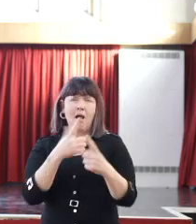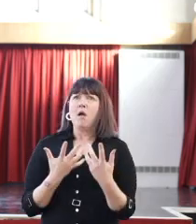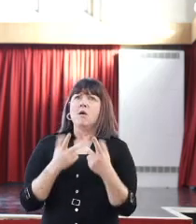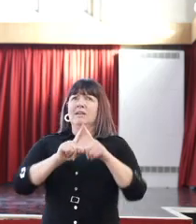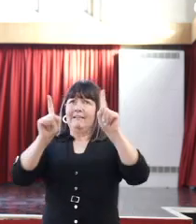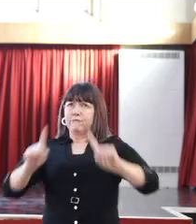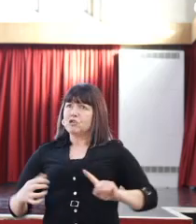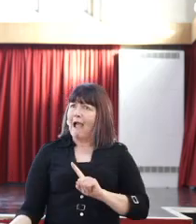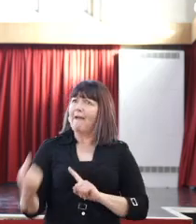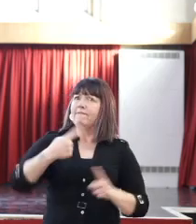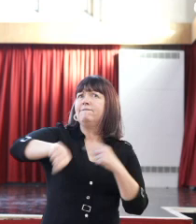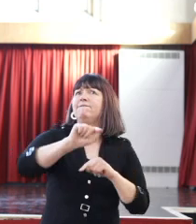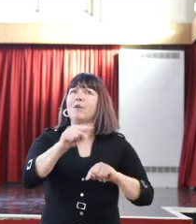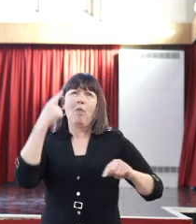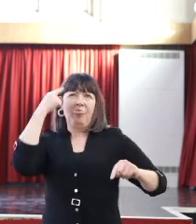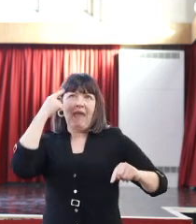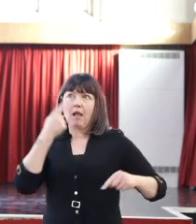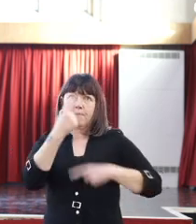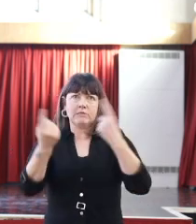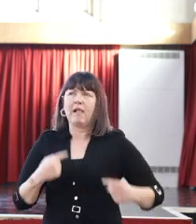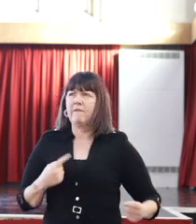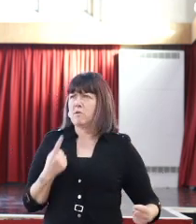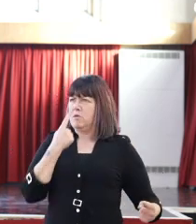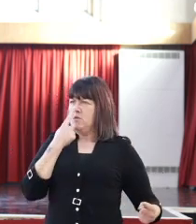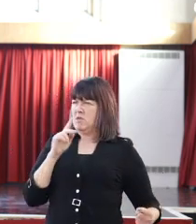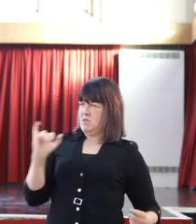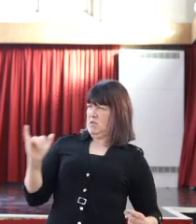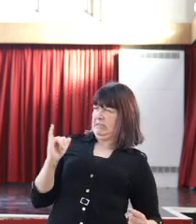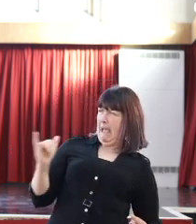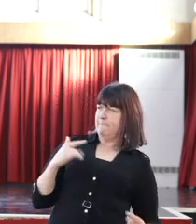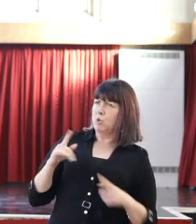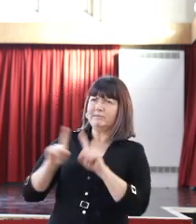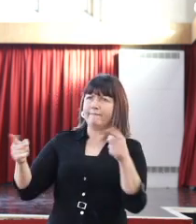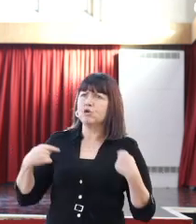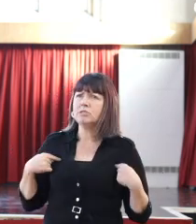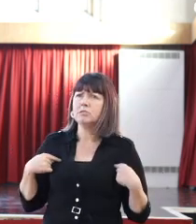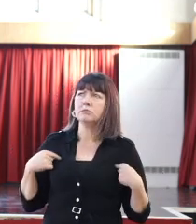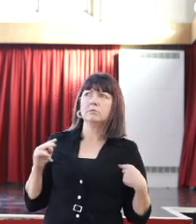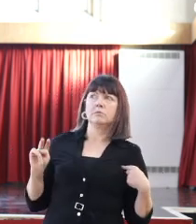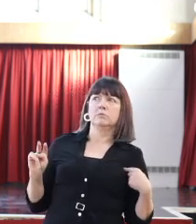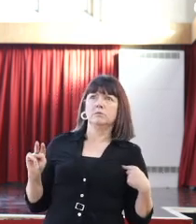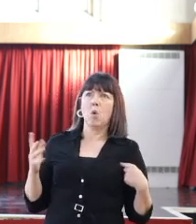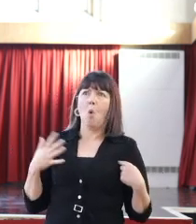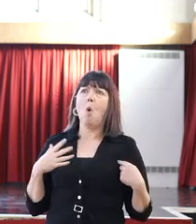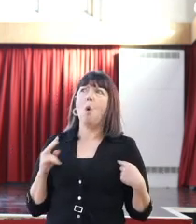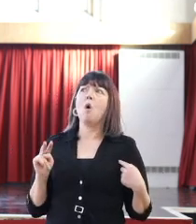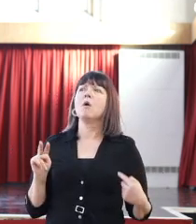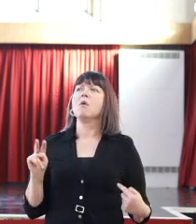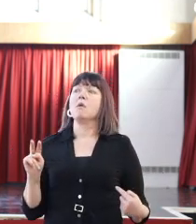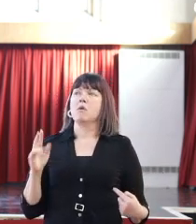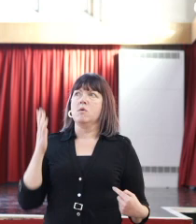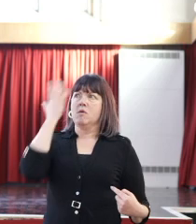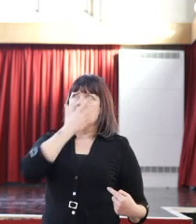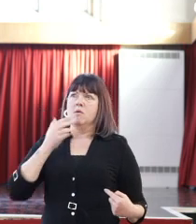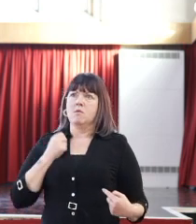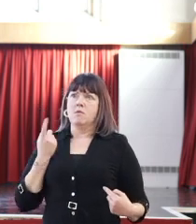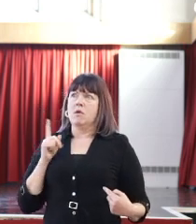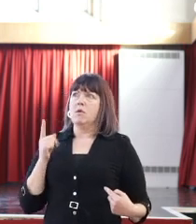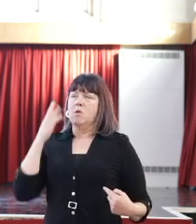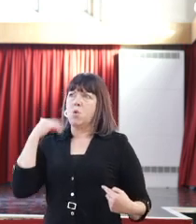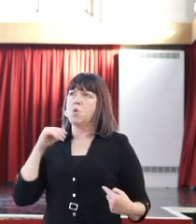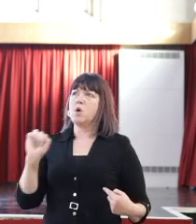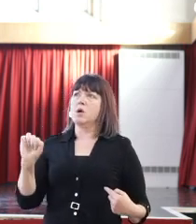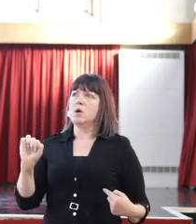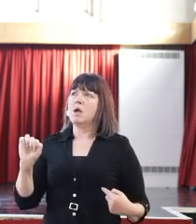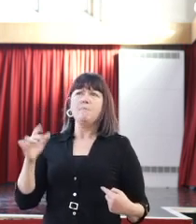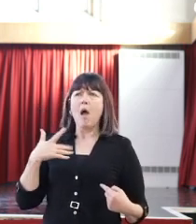And most are just intrigued if shown, a different colour than they've known, sometimes a little leery or frightened if alone, but mostly free from